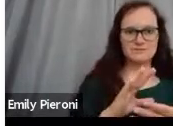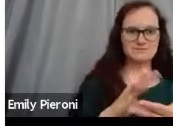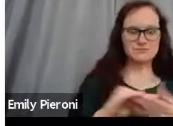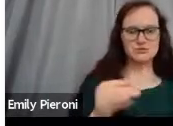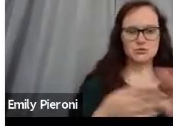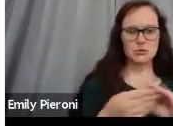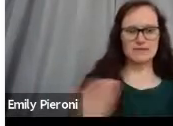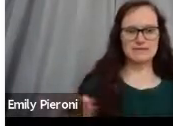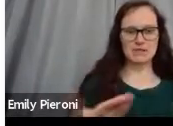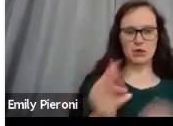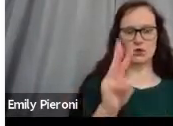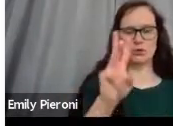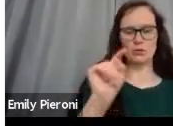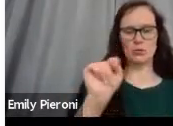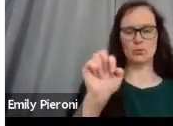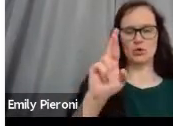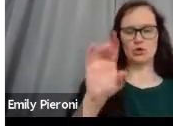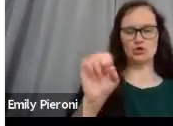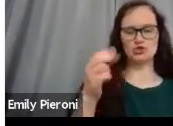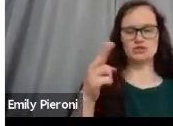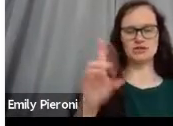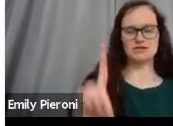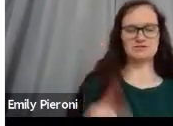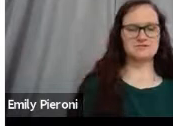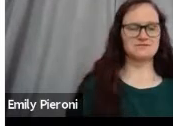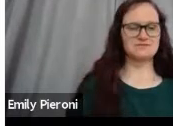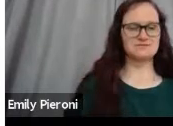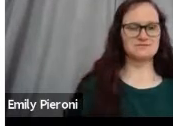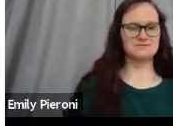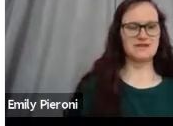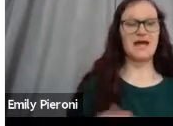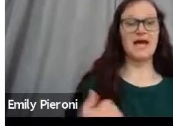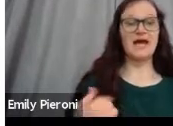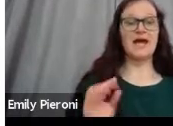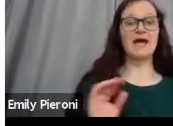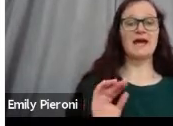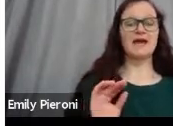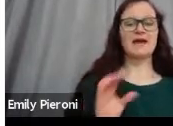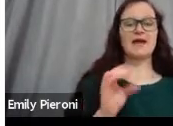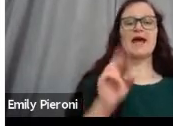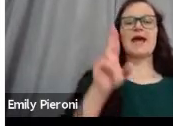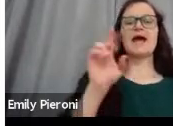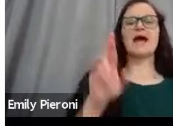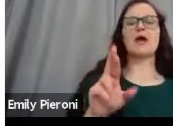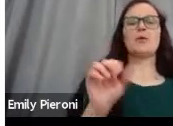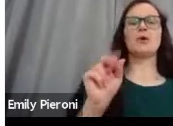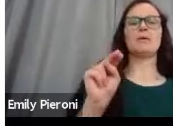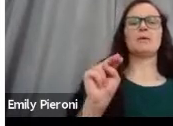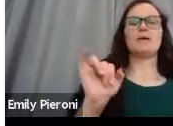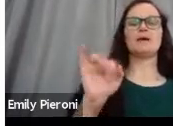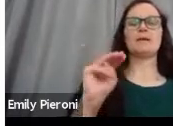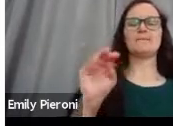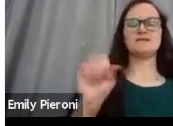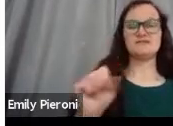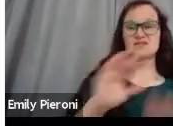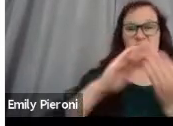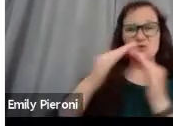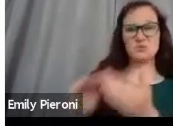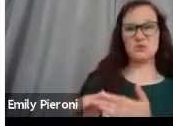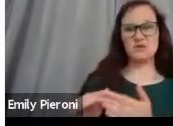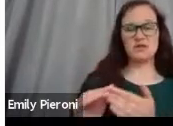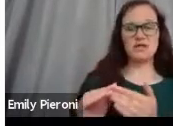Animus is the Animas River Community Forum has done a terrific job